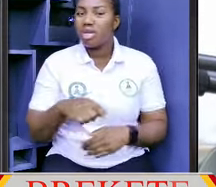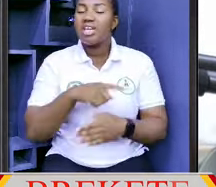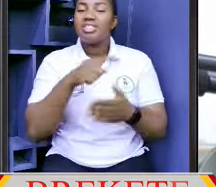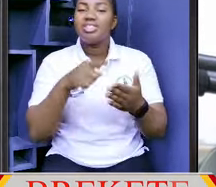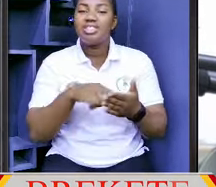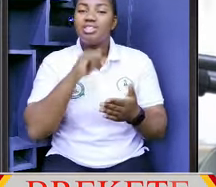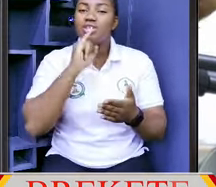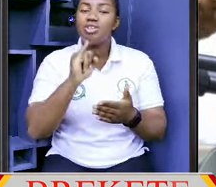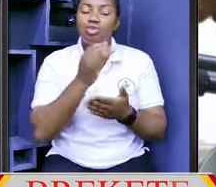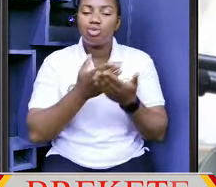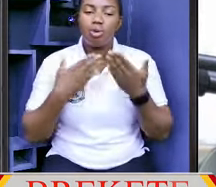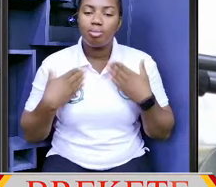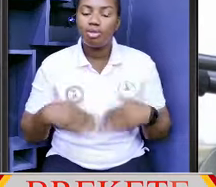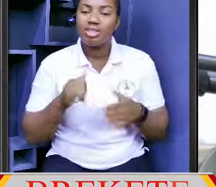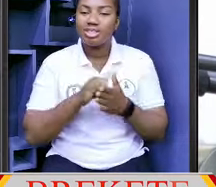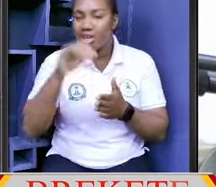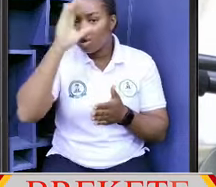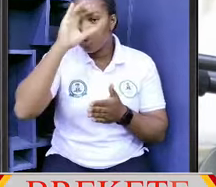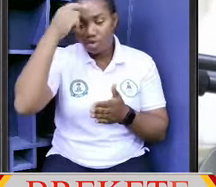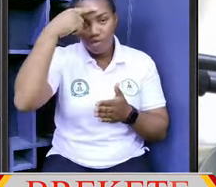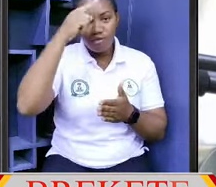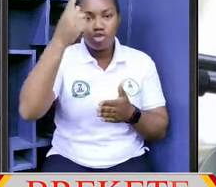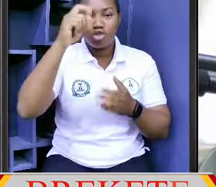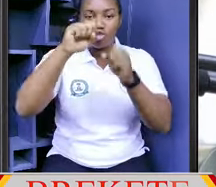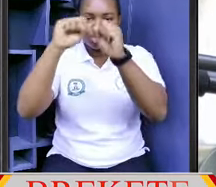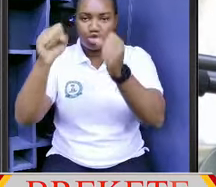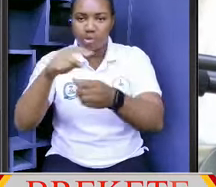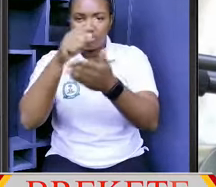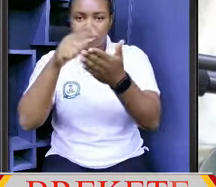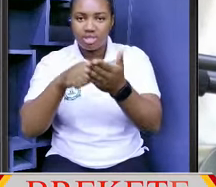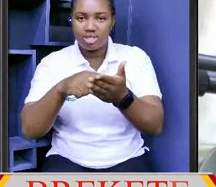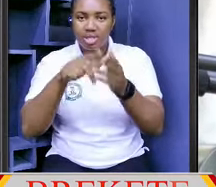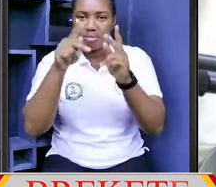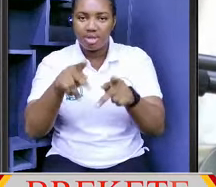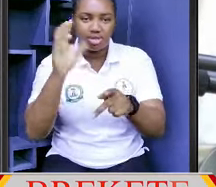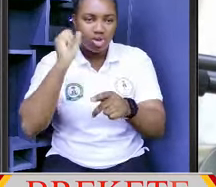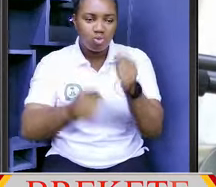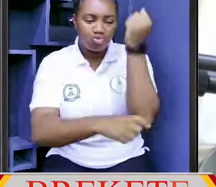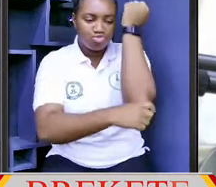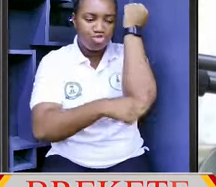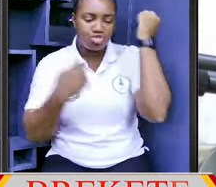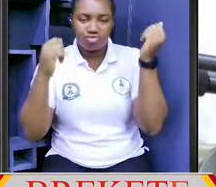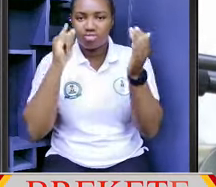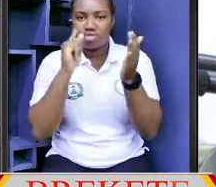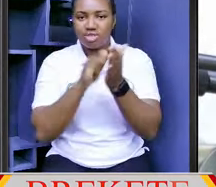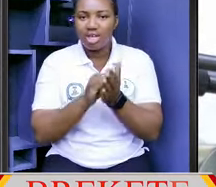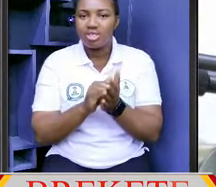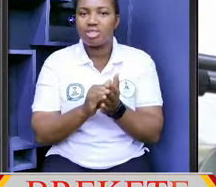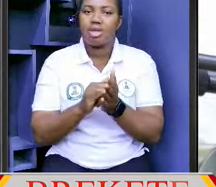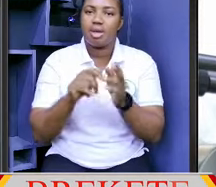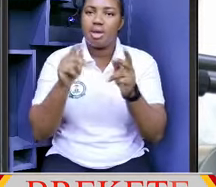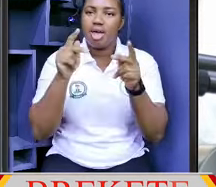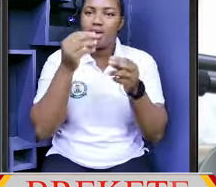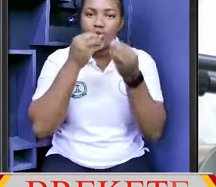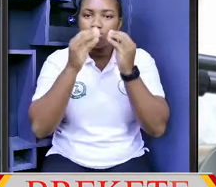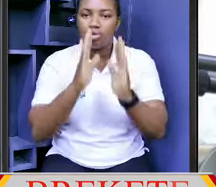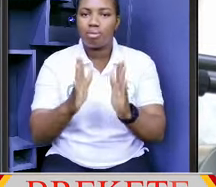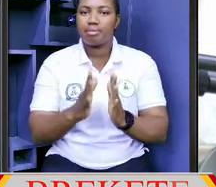customer where they look for the shop. This person go hijack her. Yes, sir. In the name of also here. Yes, sir. I do also here for